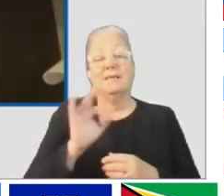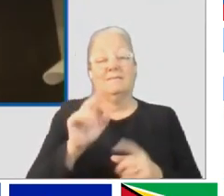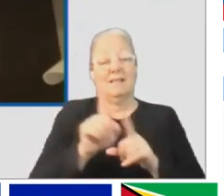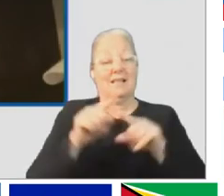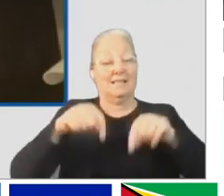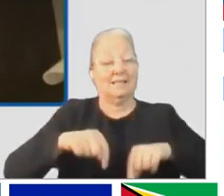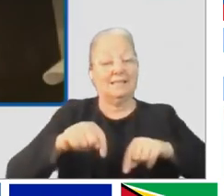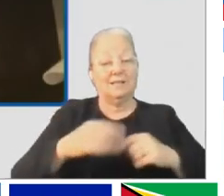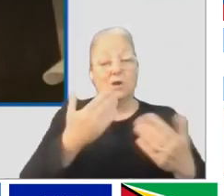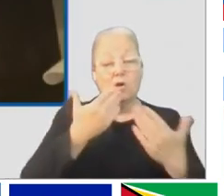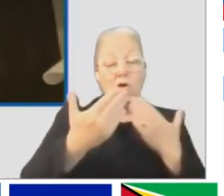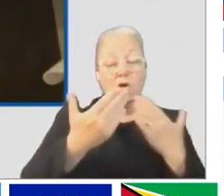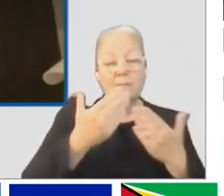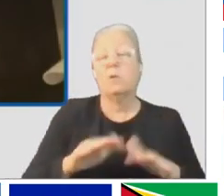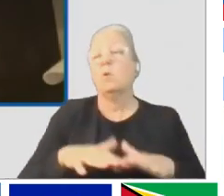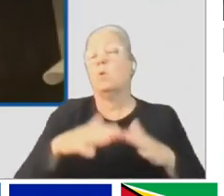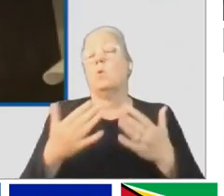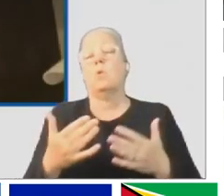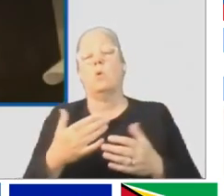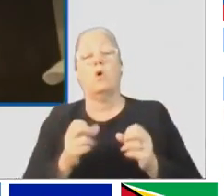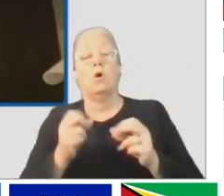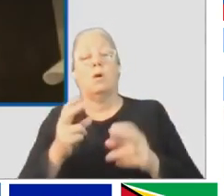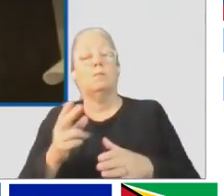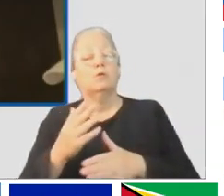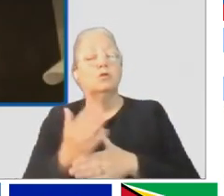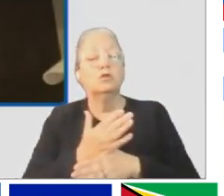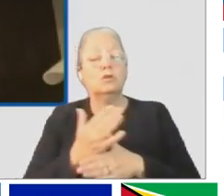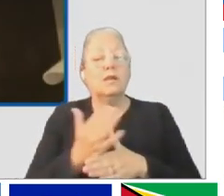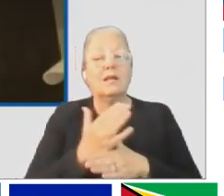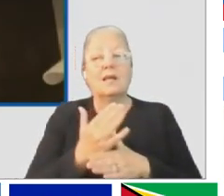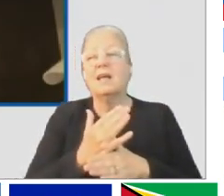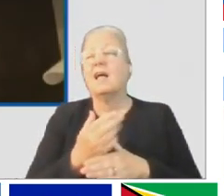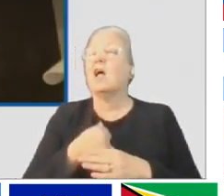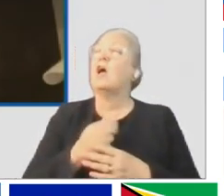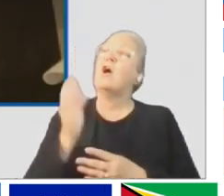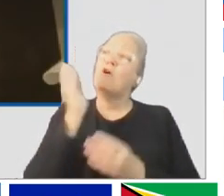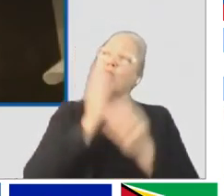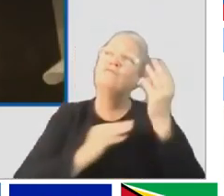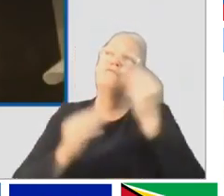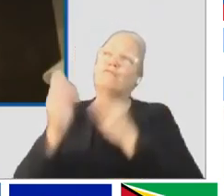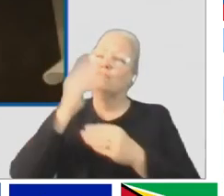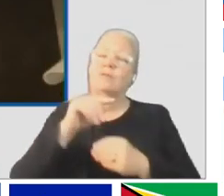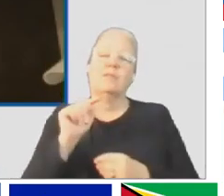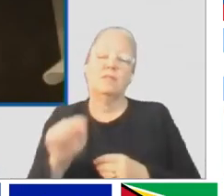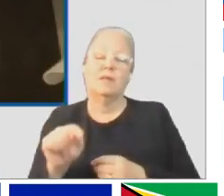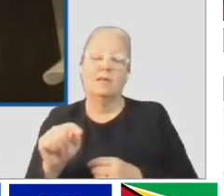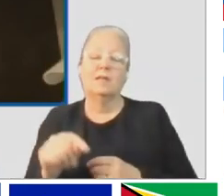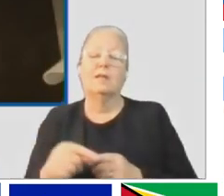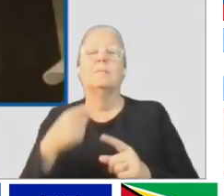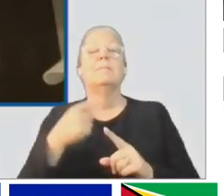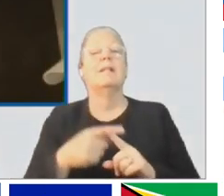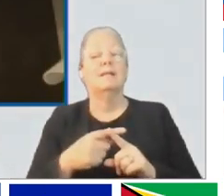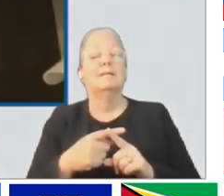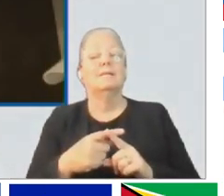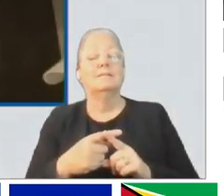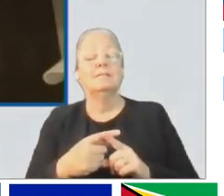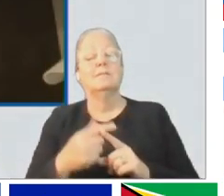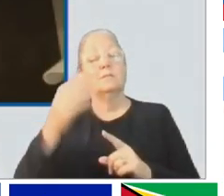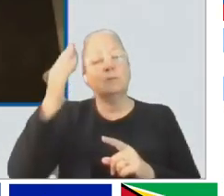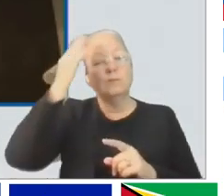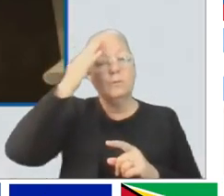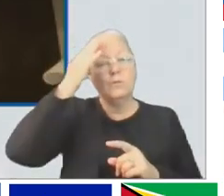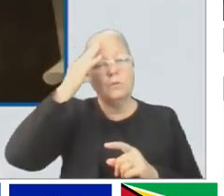to share kind of lessons learned around that space and also provide some visibility into what are some of the